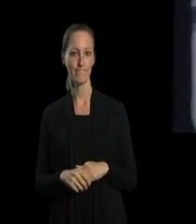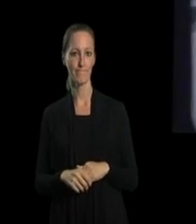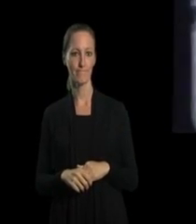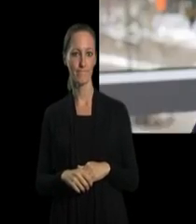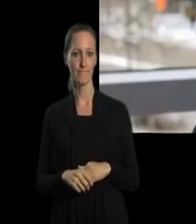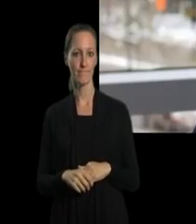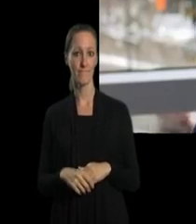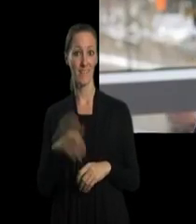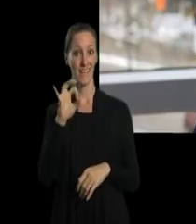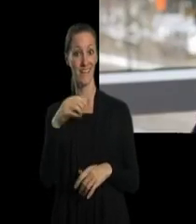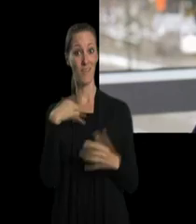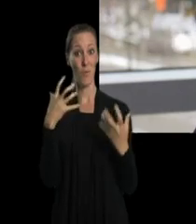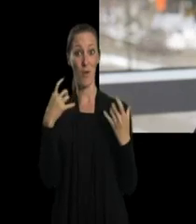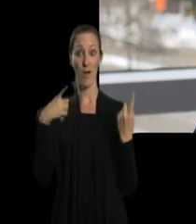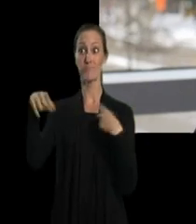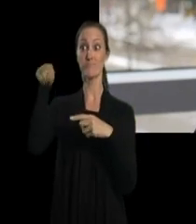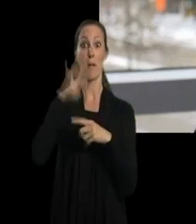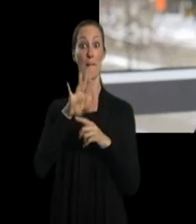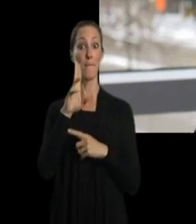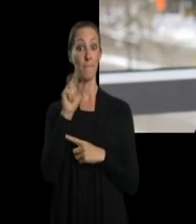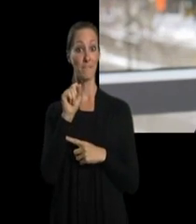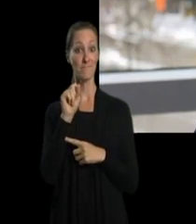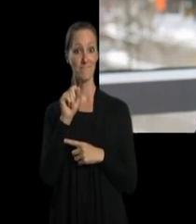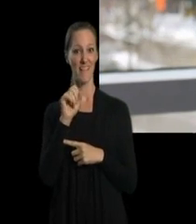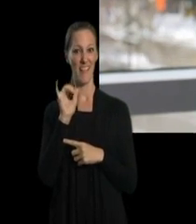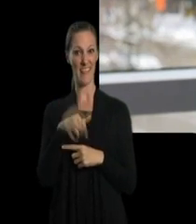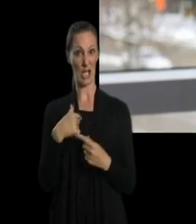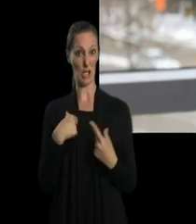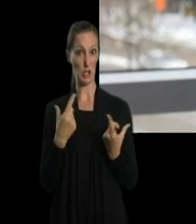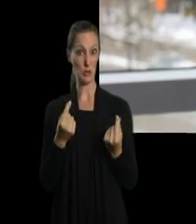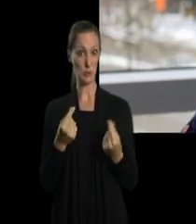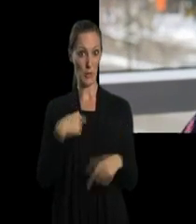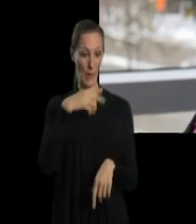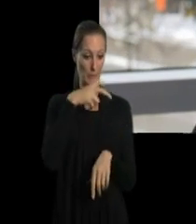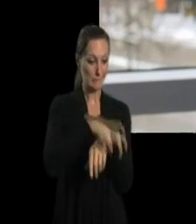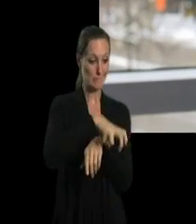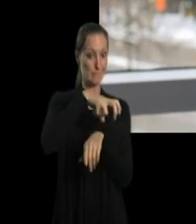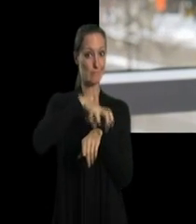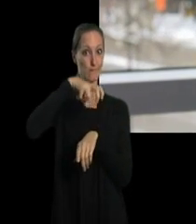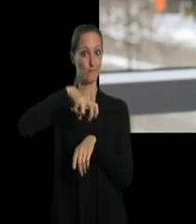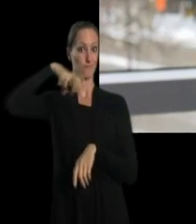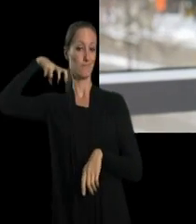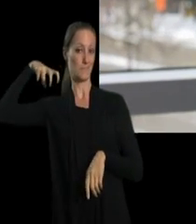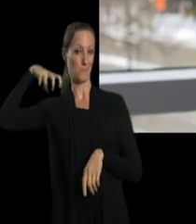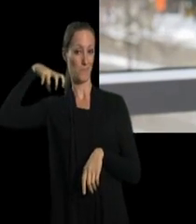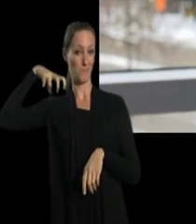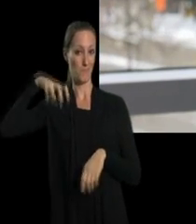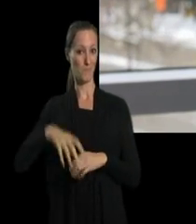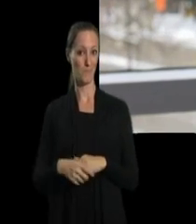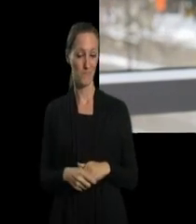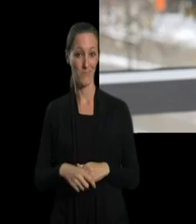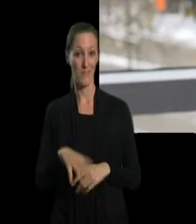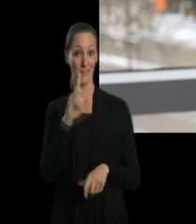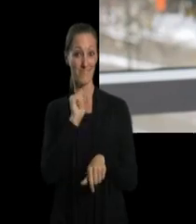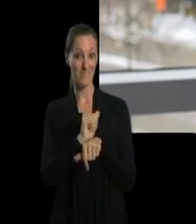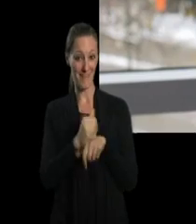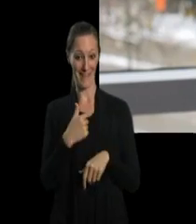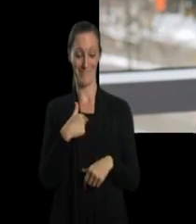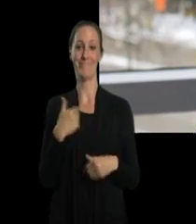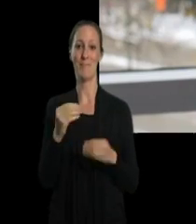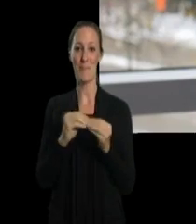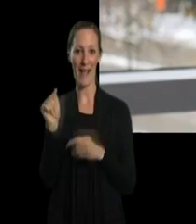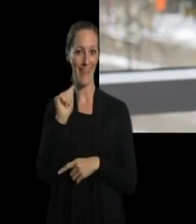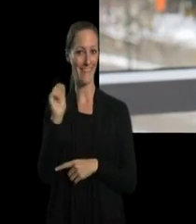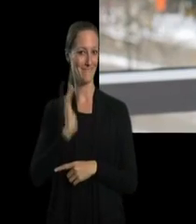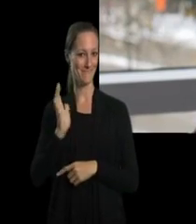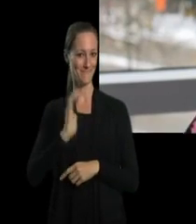curb cuts. And if I wanted to get anywhere on the bus, it was this procedure where I would rump up the steps. I would literally, I was a